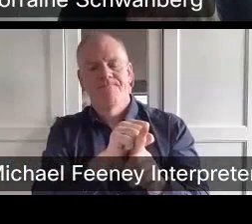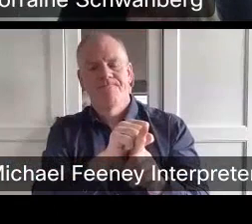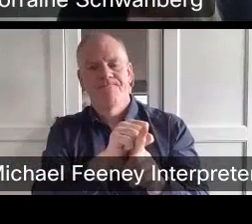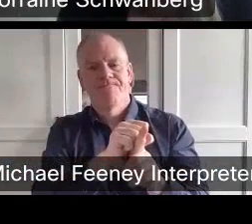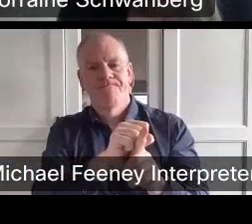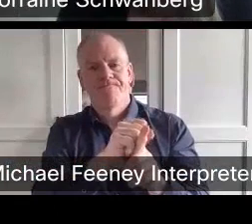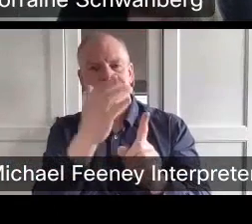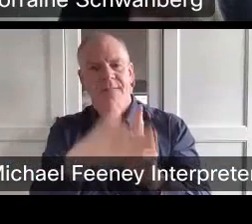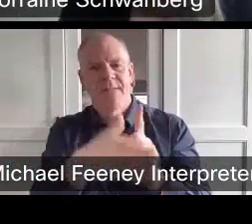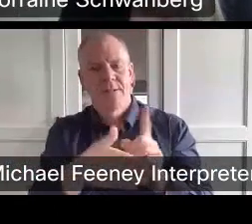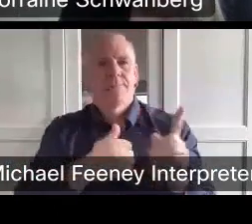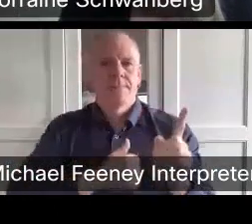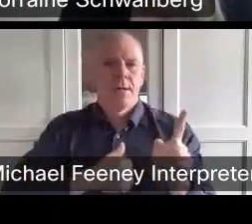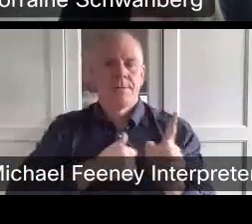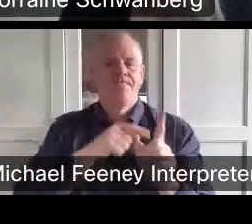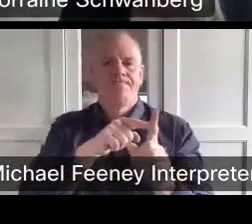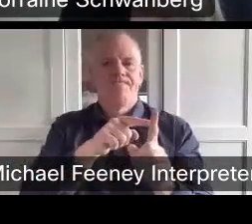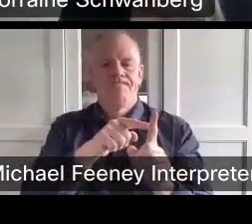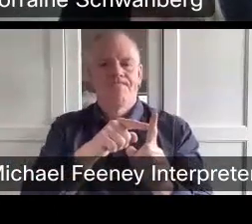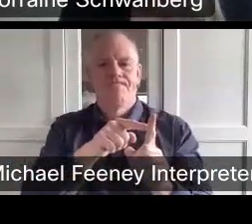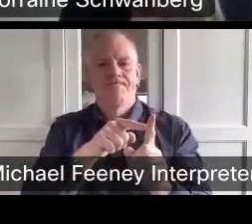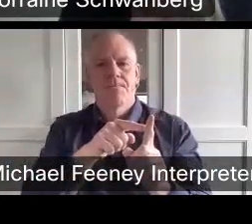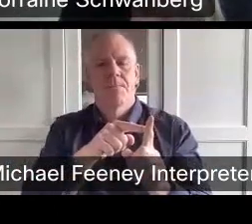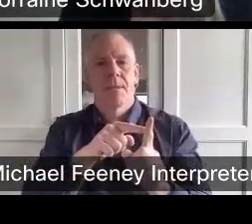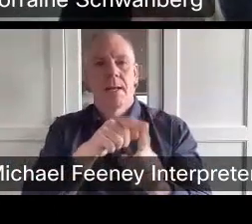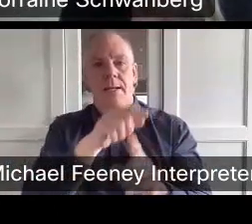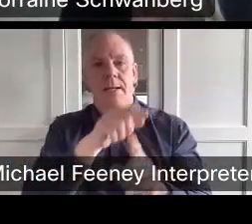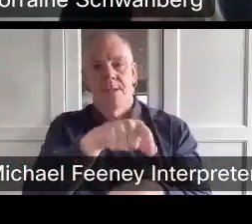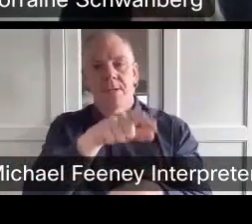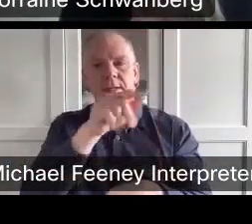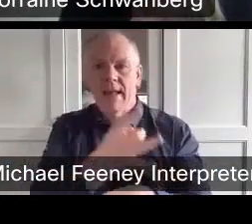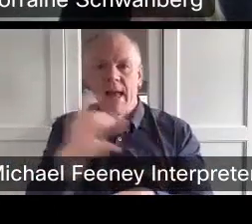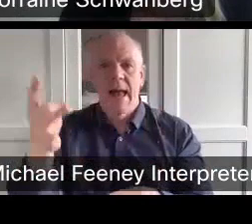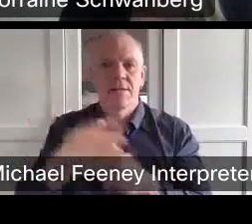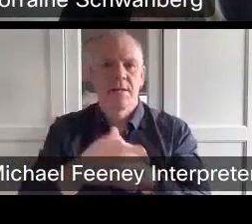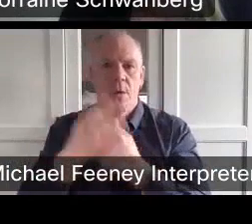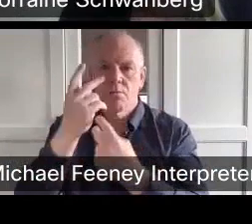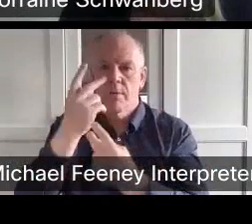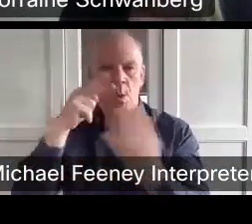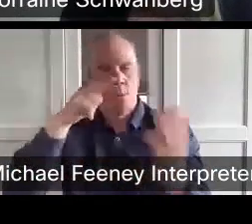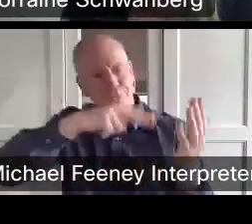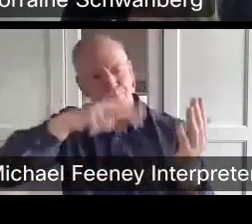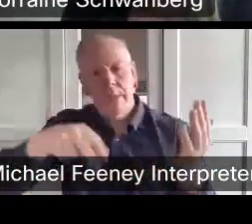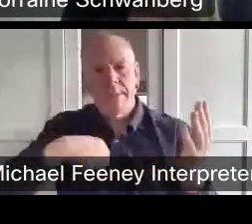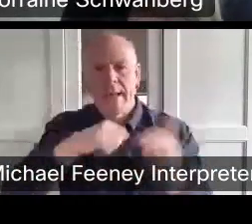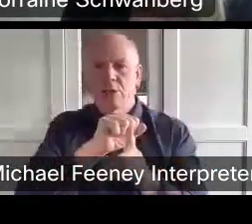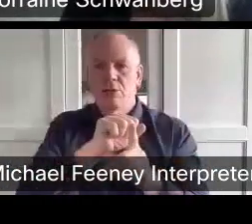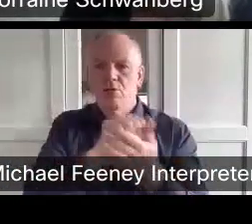diagnosis, where the patient can then request a kind of review of their screening